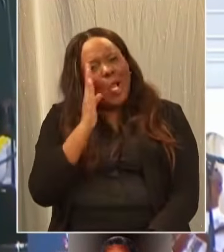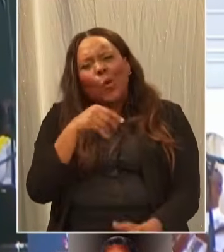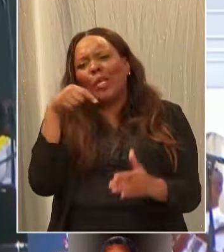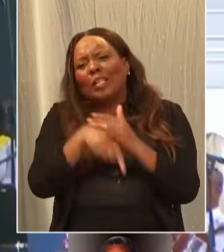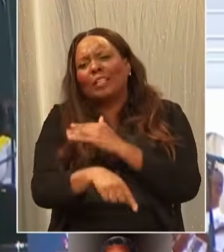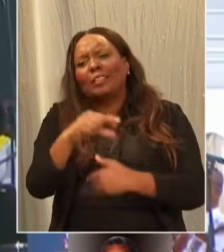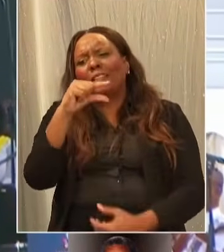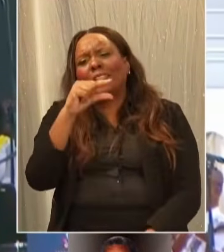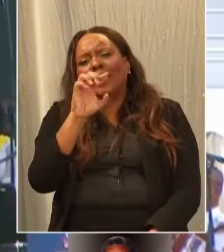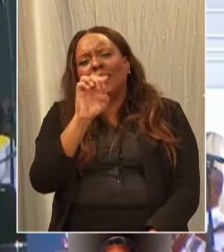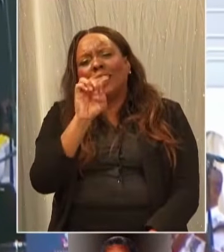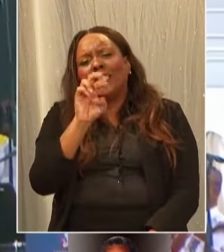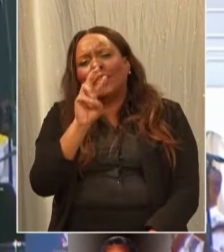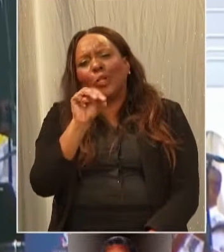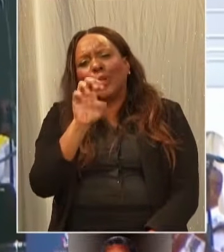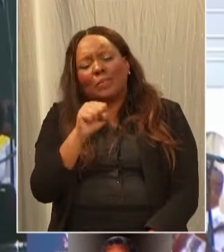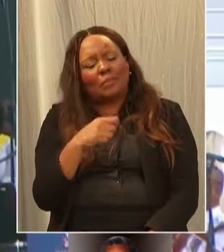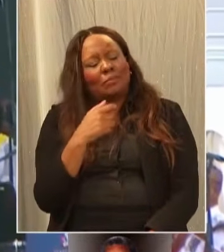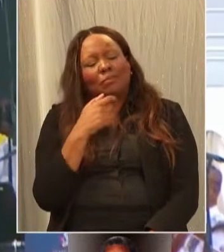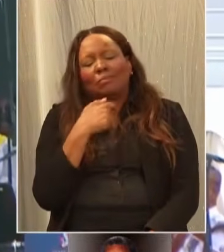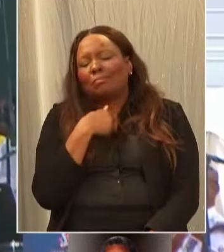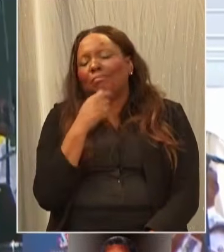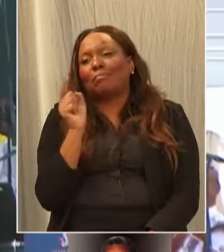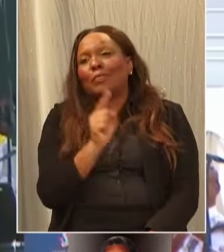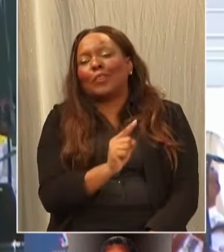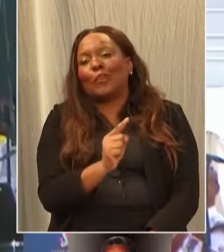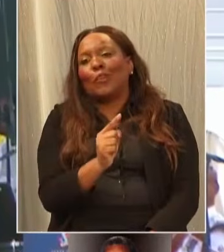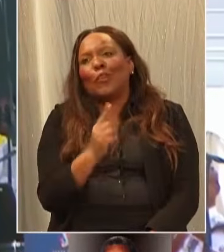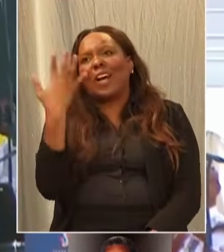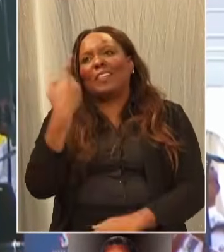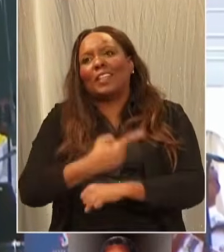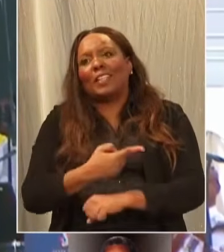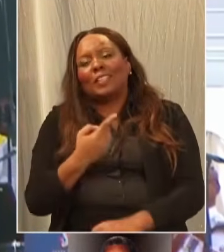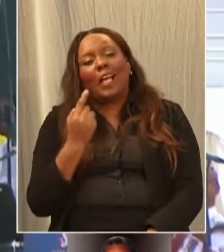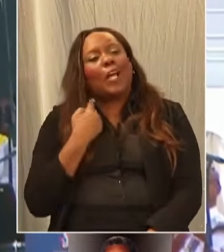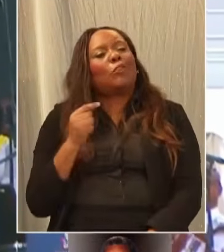So I went back for 5 days to have my tuk-tuk.